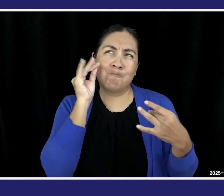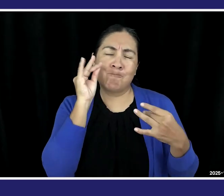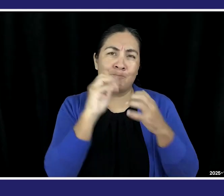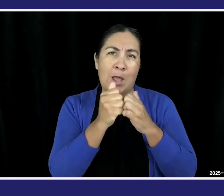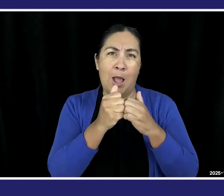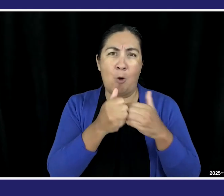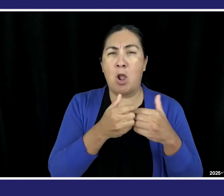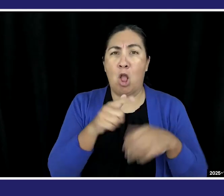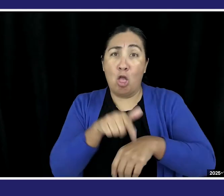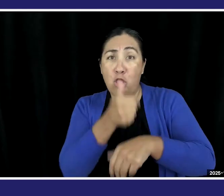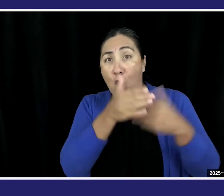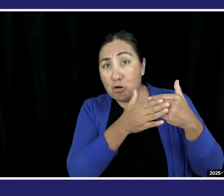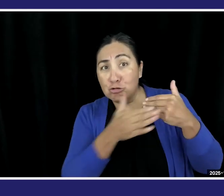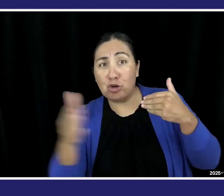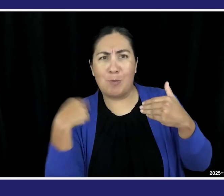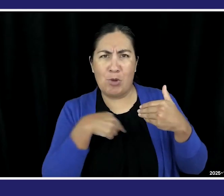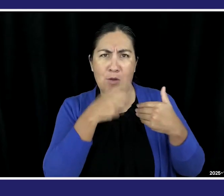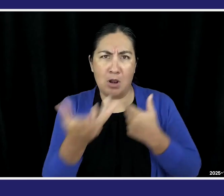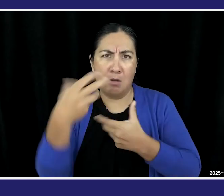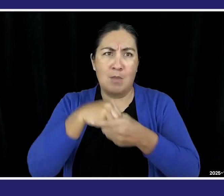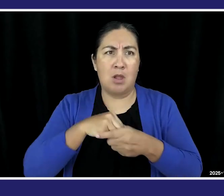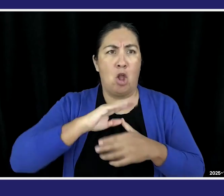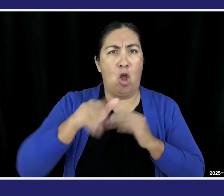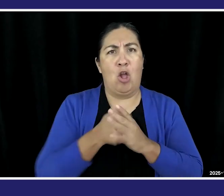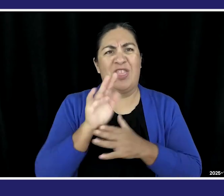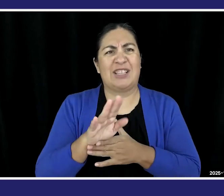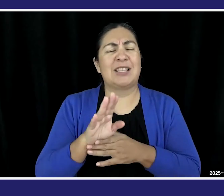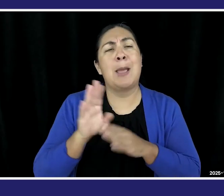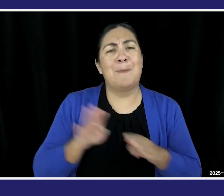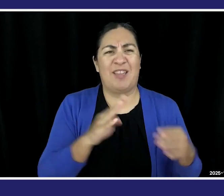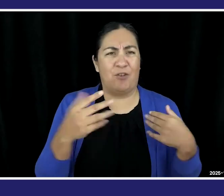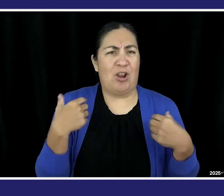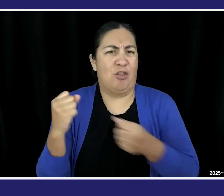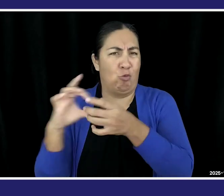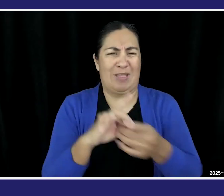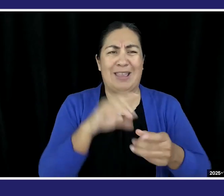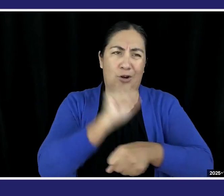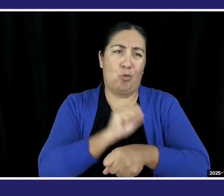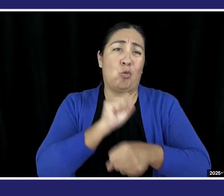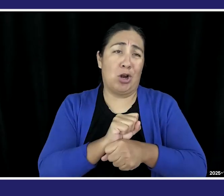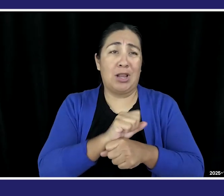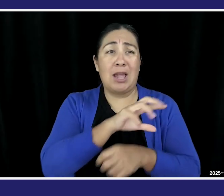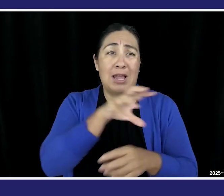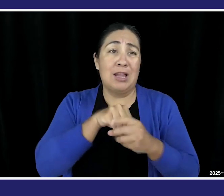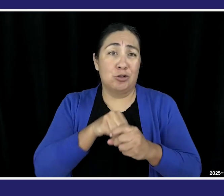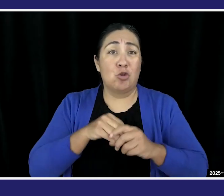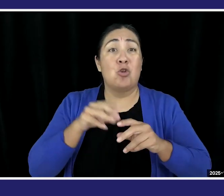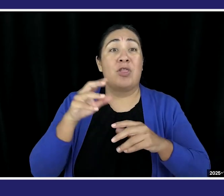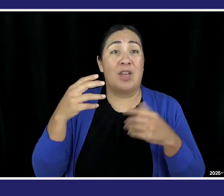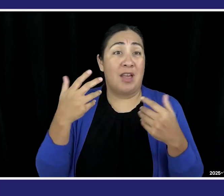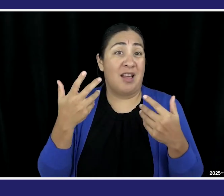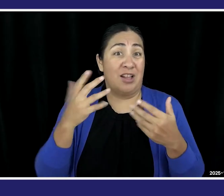health related work into the community health assessment and community health improvement process to, again,